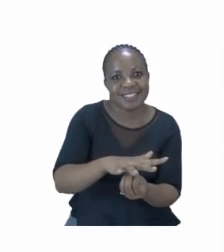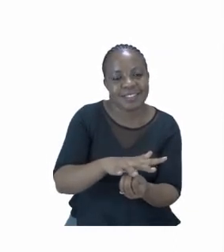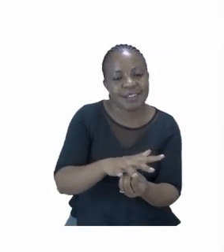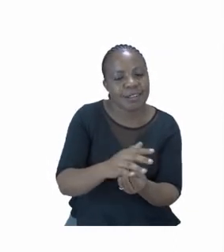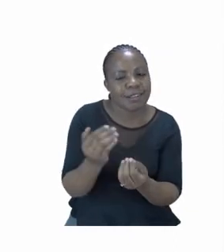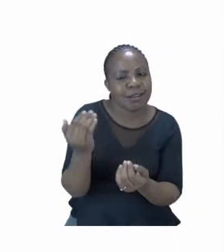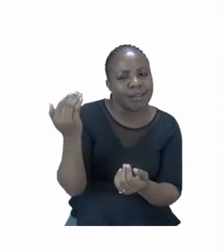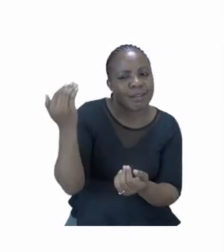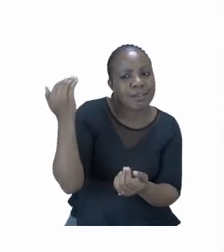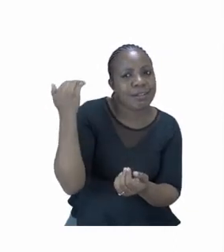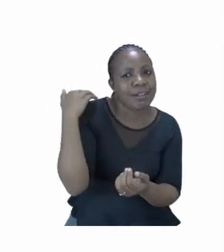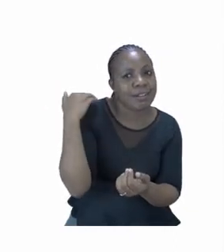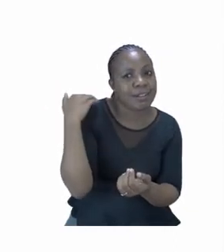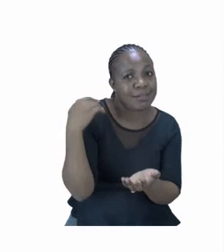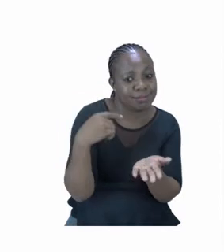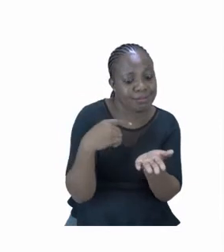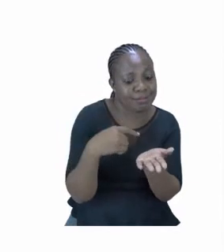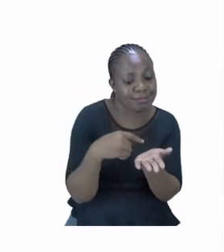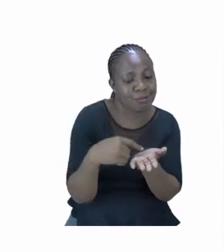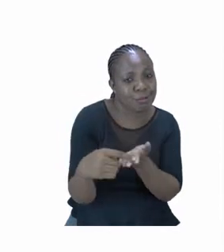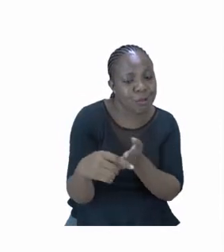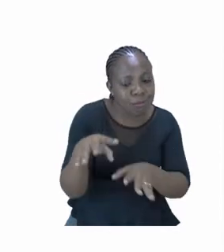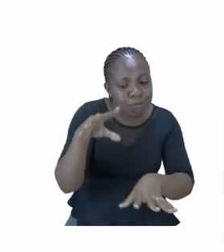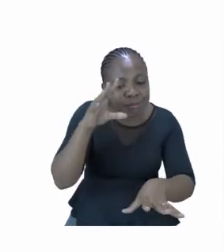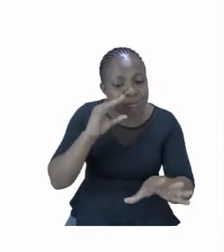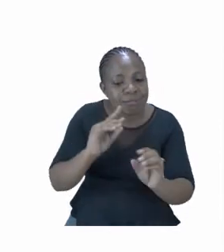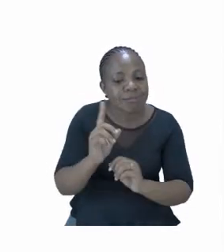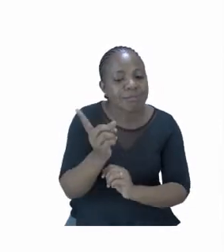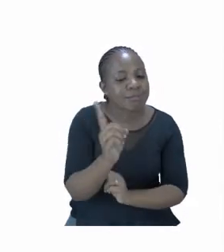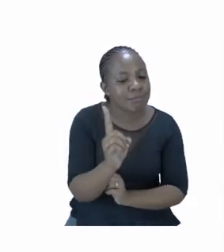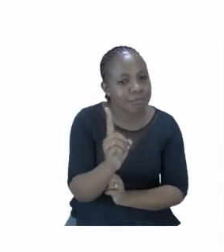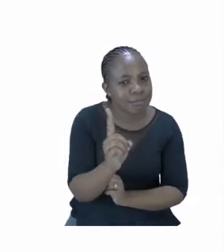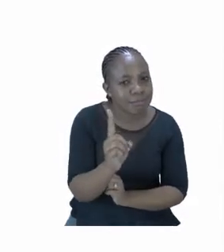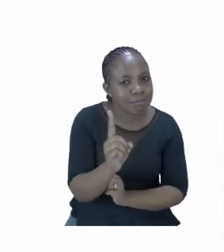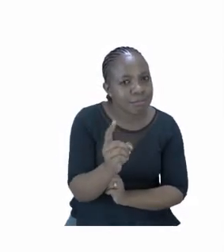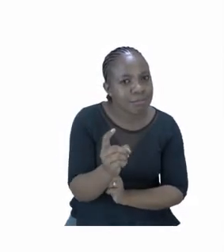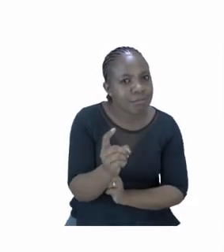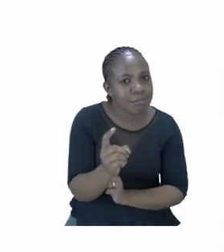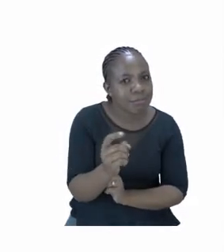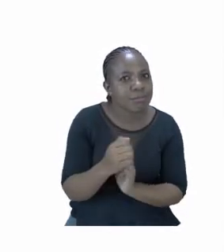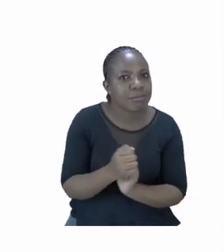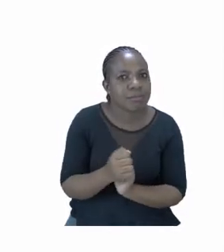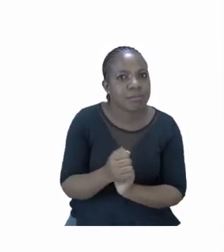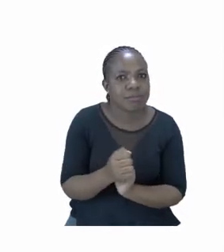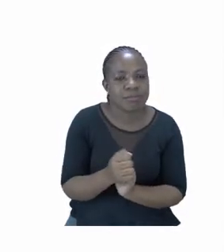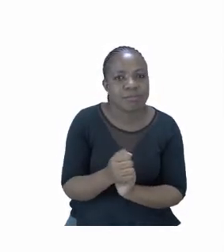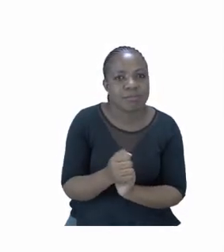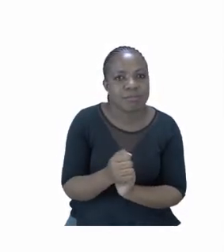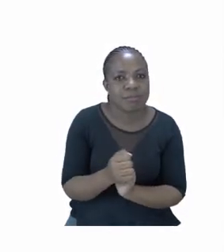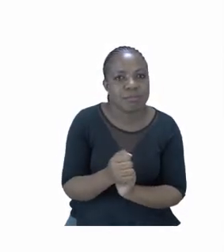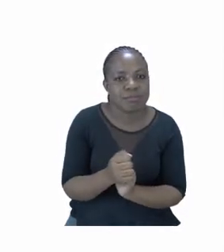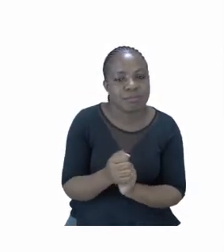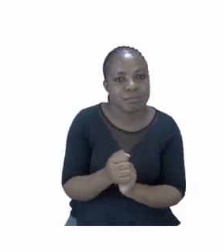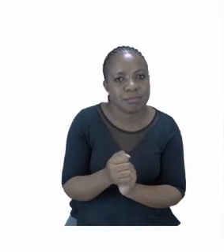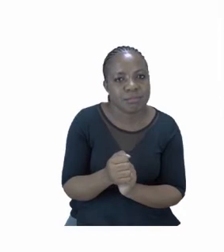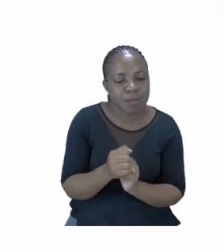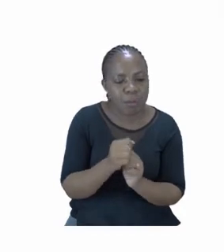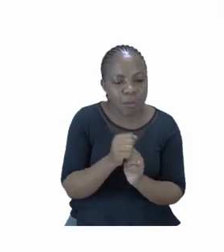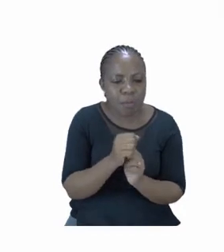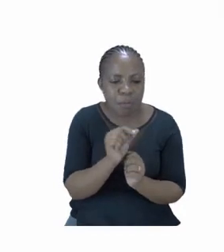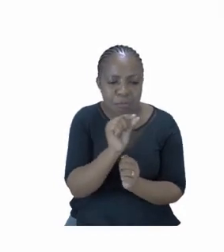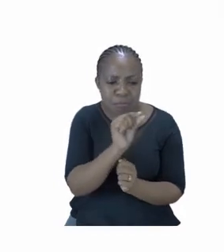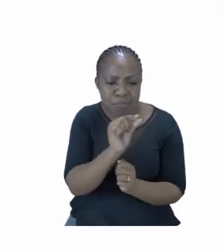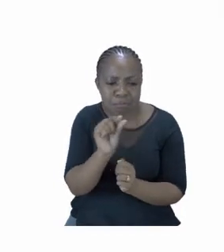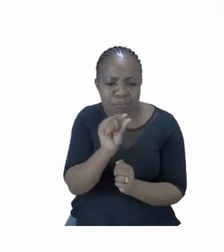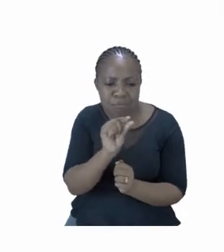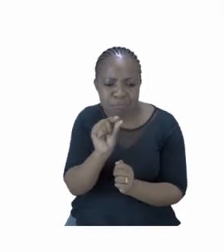learned last time. So there are some words that we are going to read, but before we read those words,